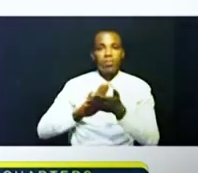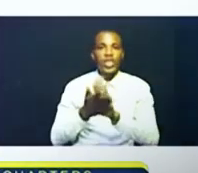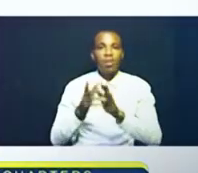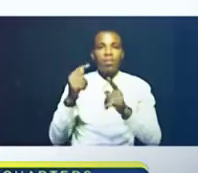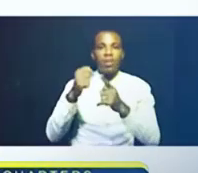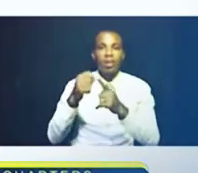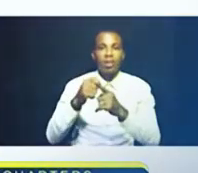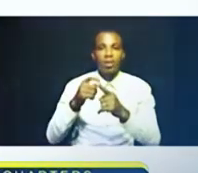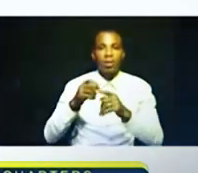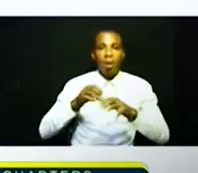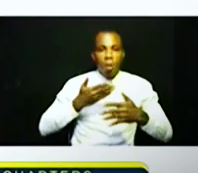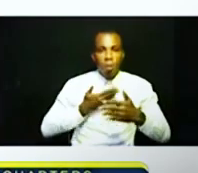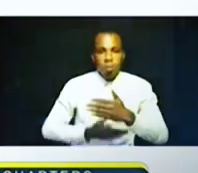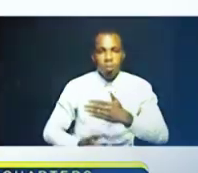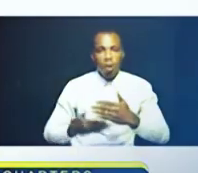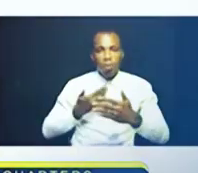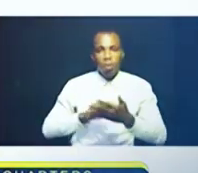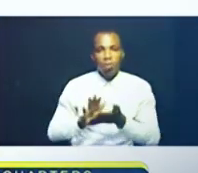So if you